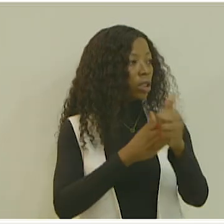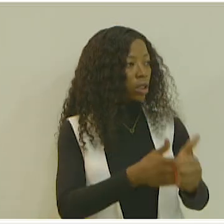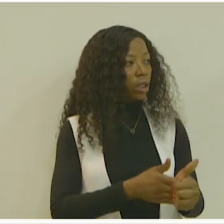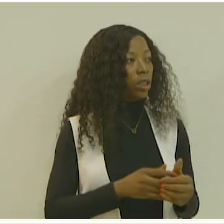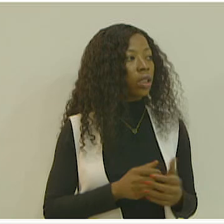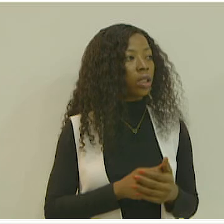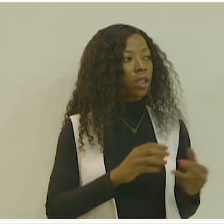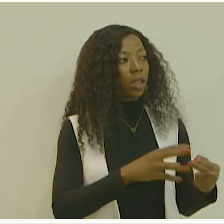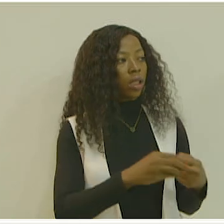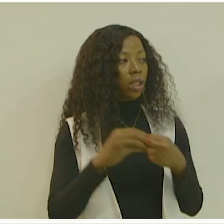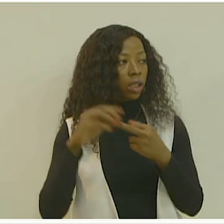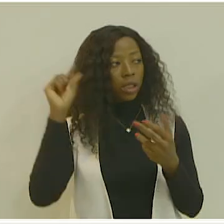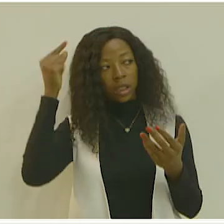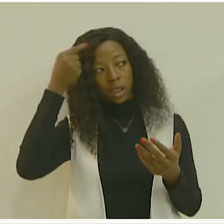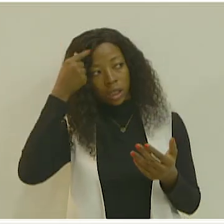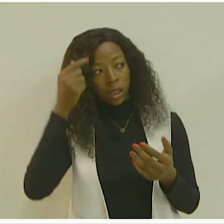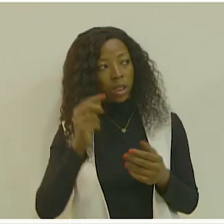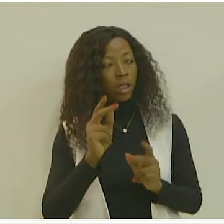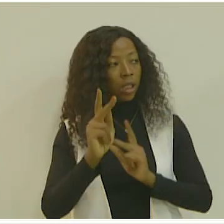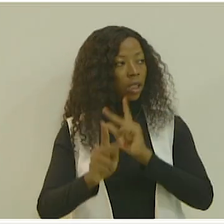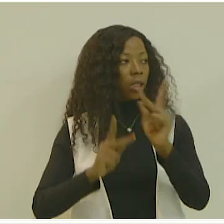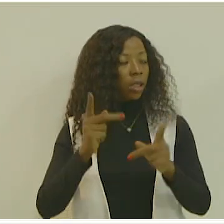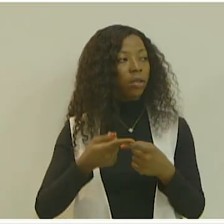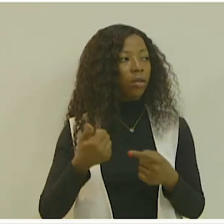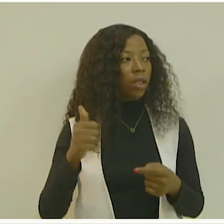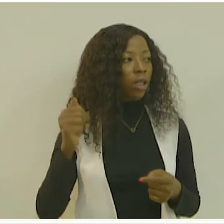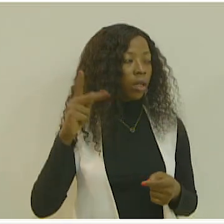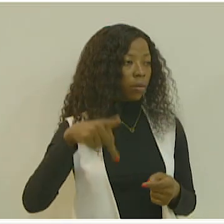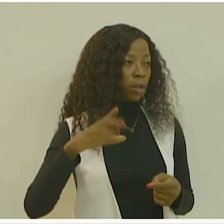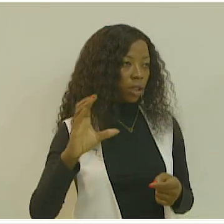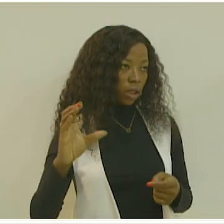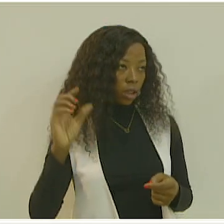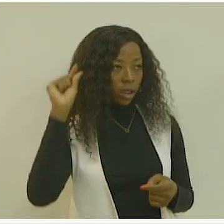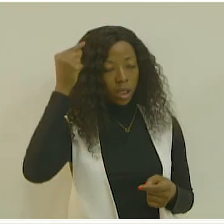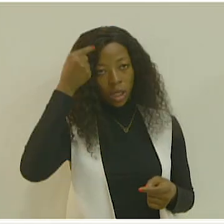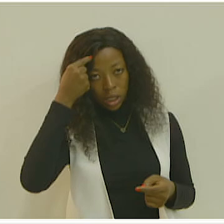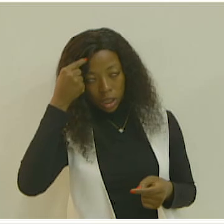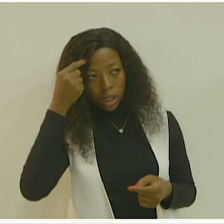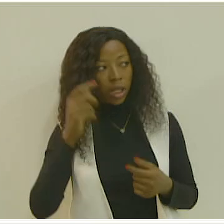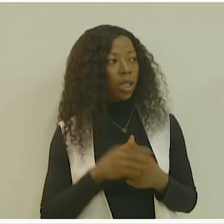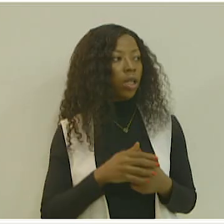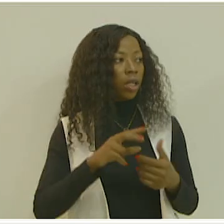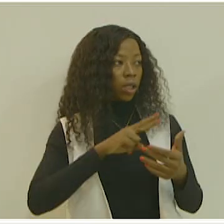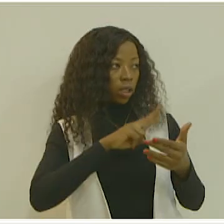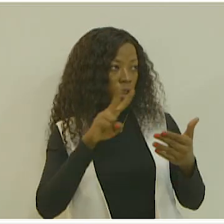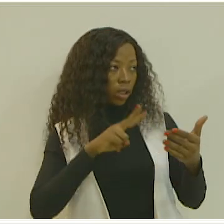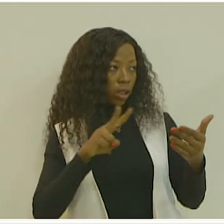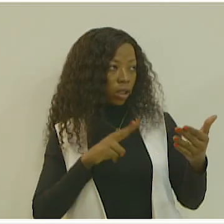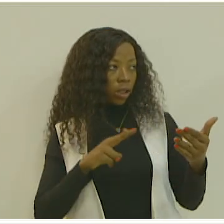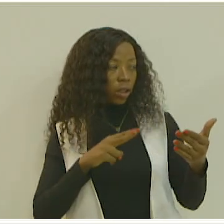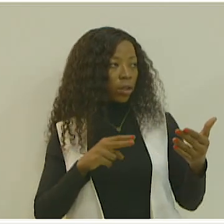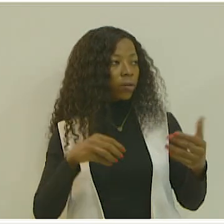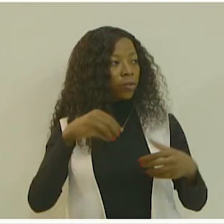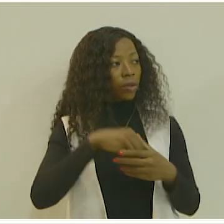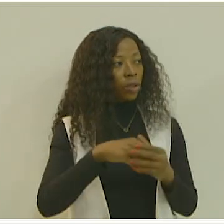nominate to His Excellency the President, people from the APC. And the President will use the nomination for constitute